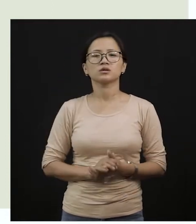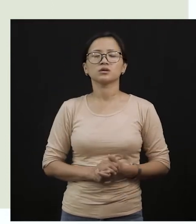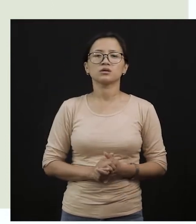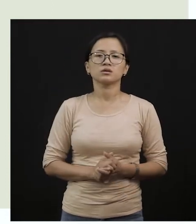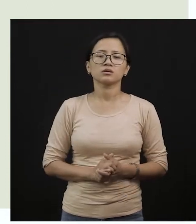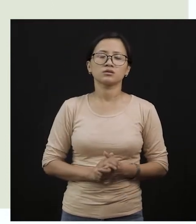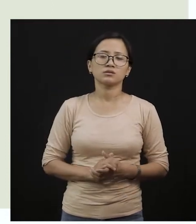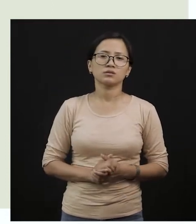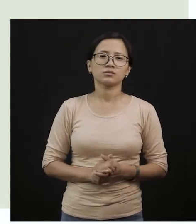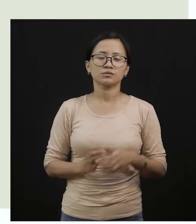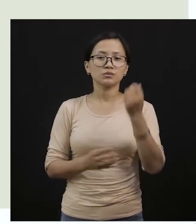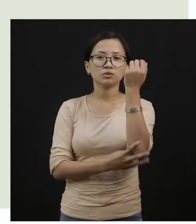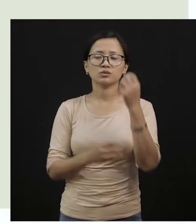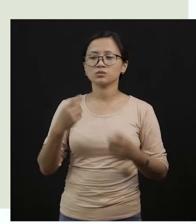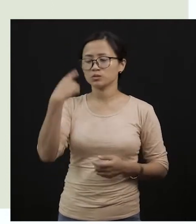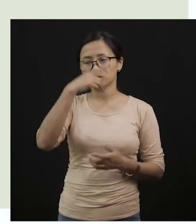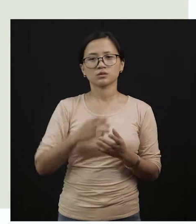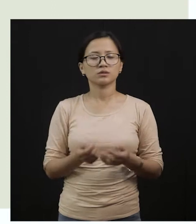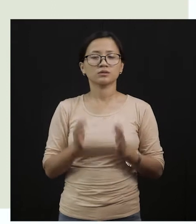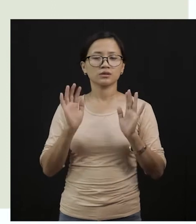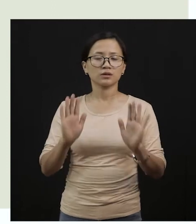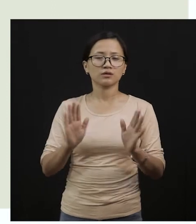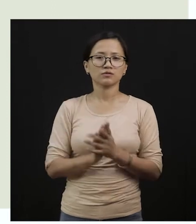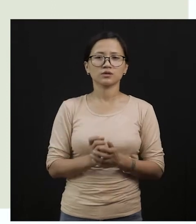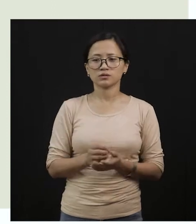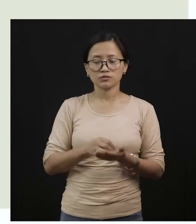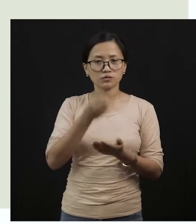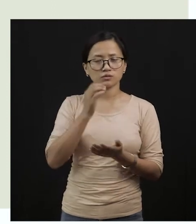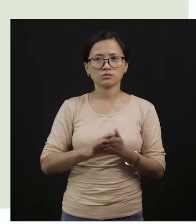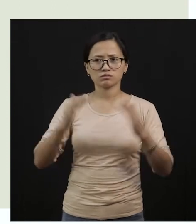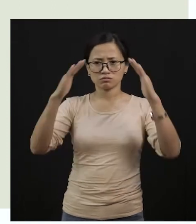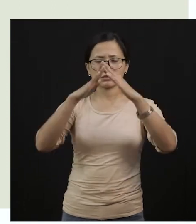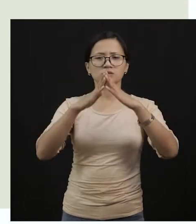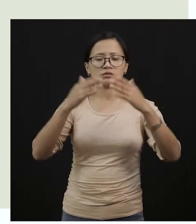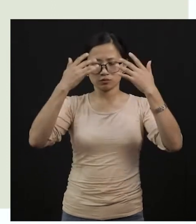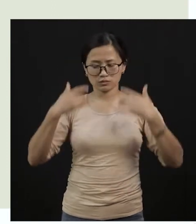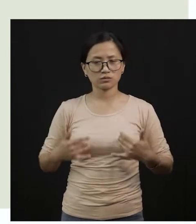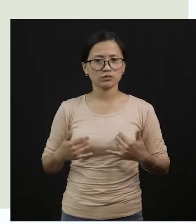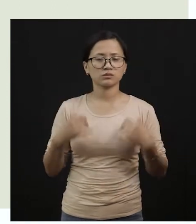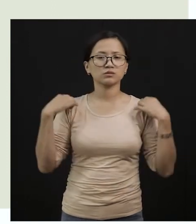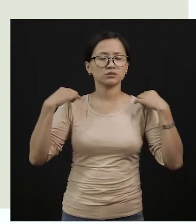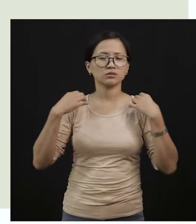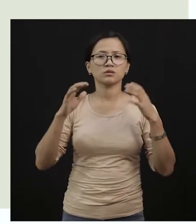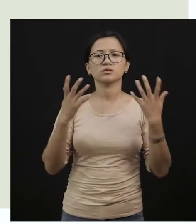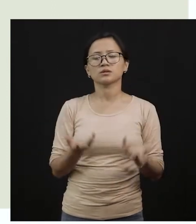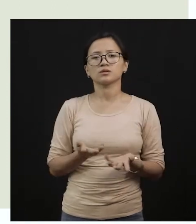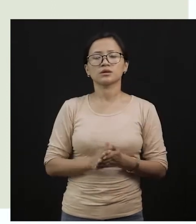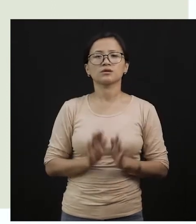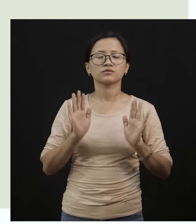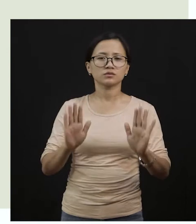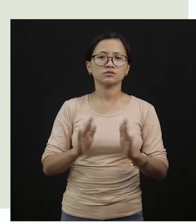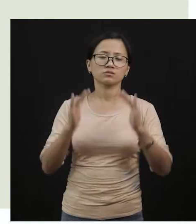enough basic needs. Basic needs like food, clothing, shelter. You read that in science, right? Shelter is our